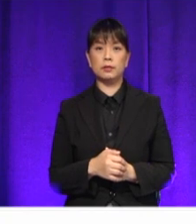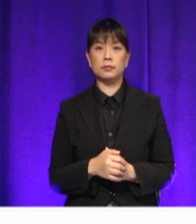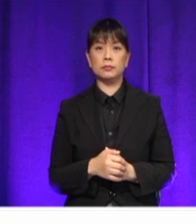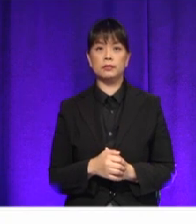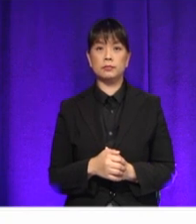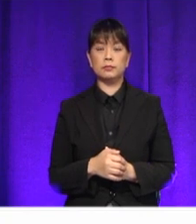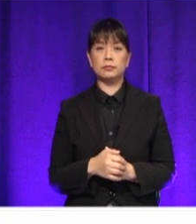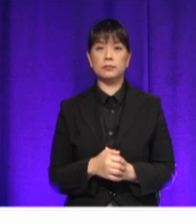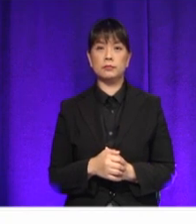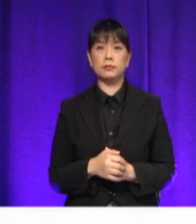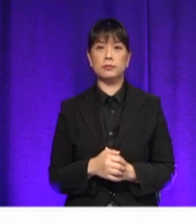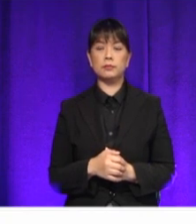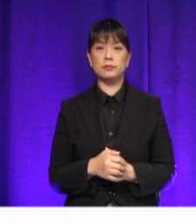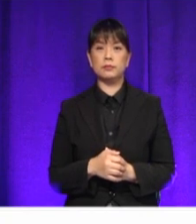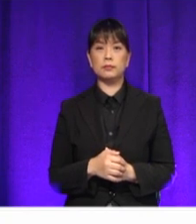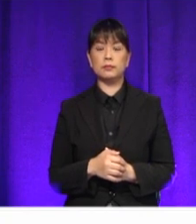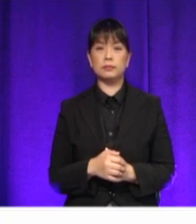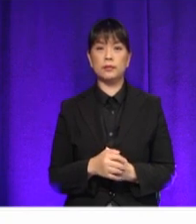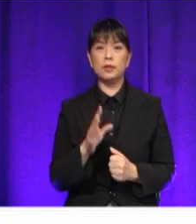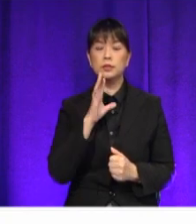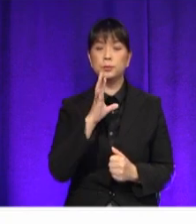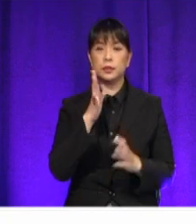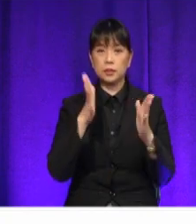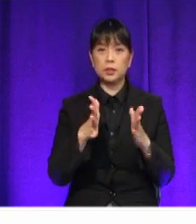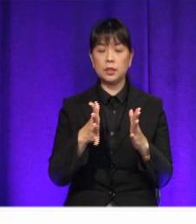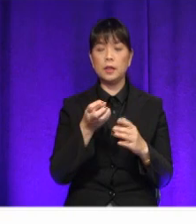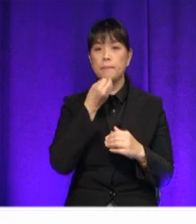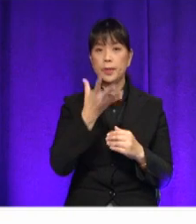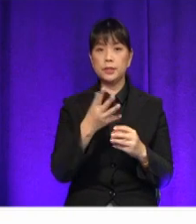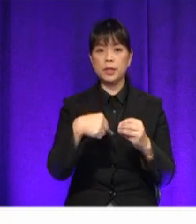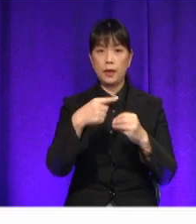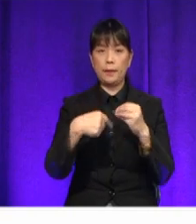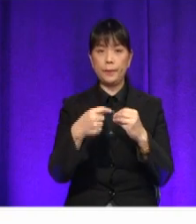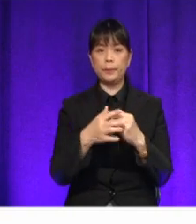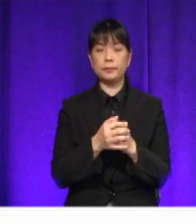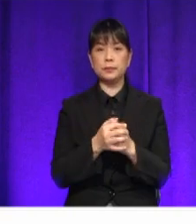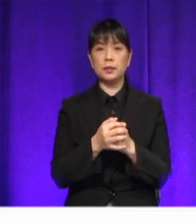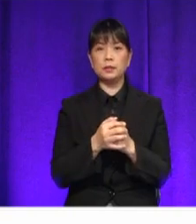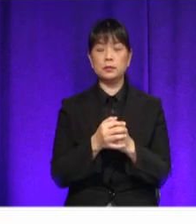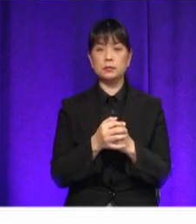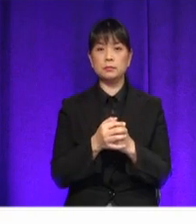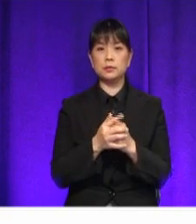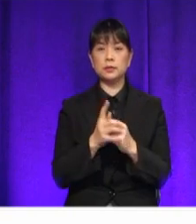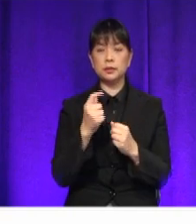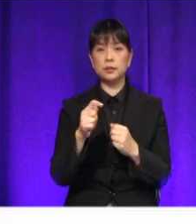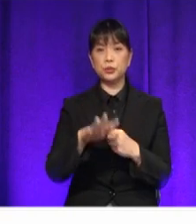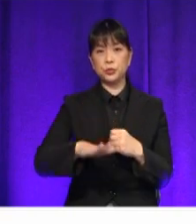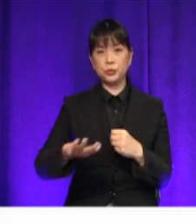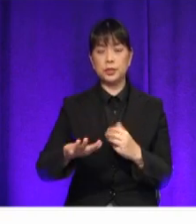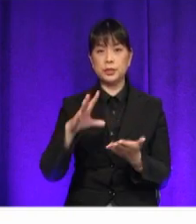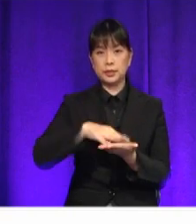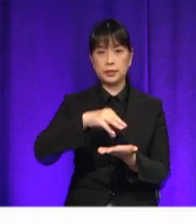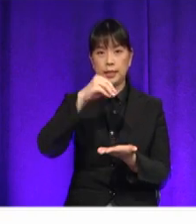remember? The speaker mentioned about her children Yes. studying at the